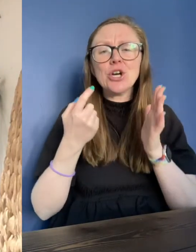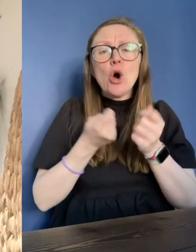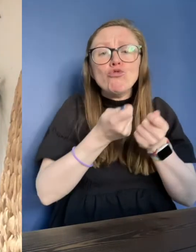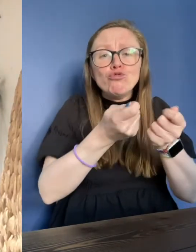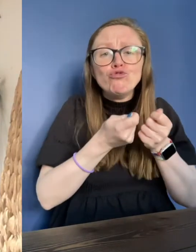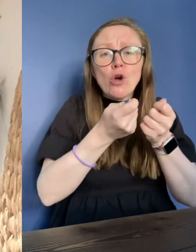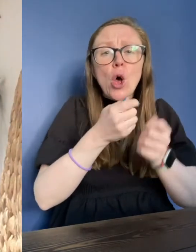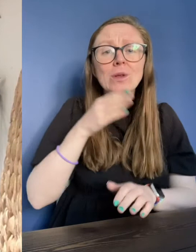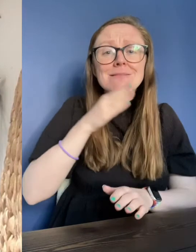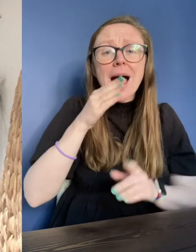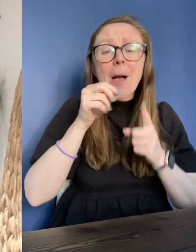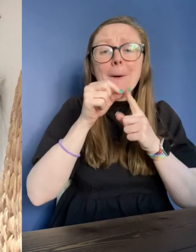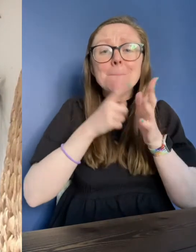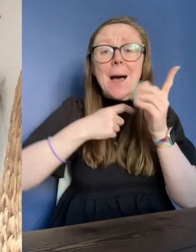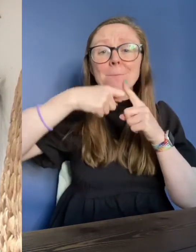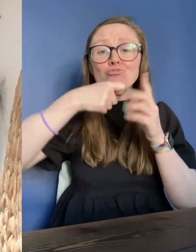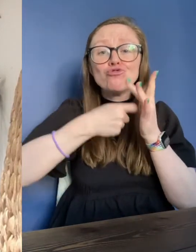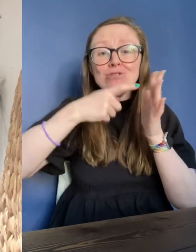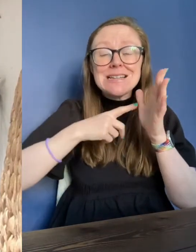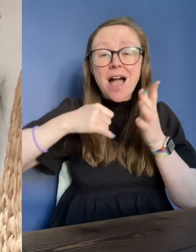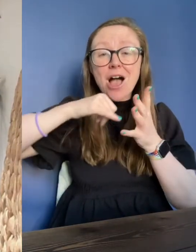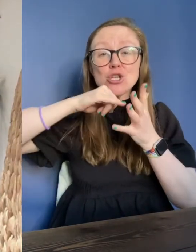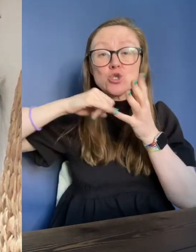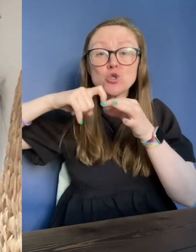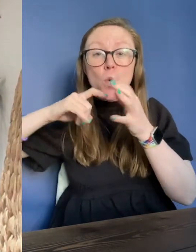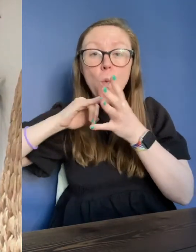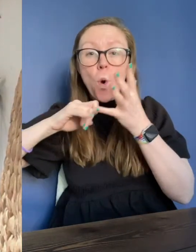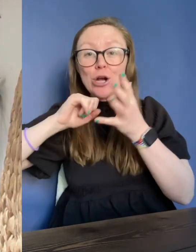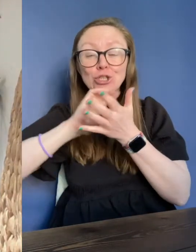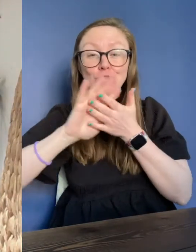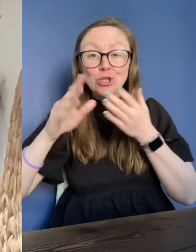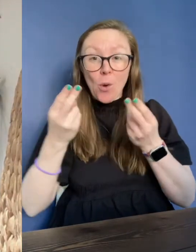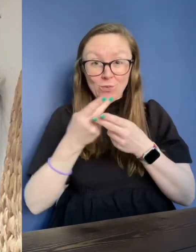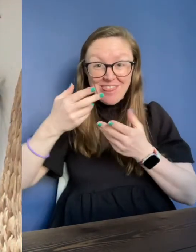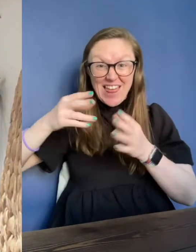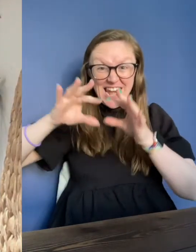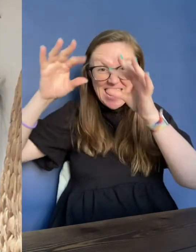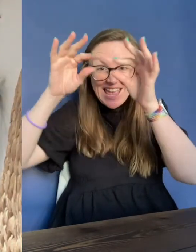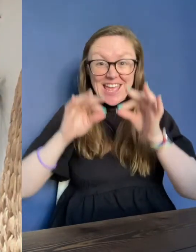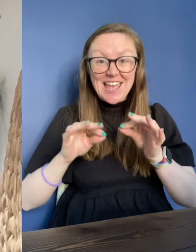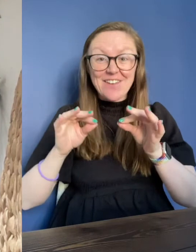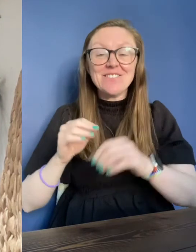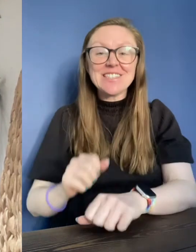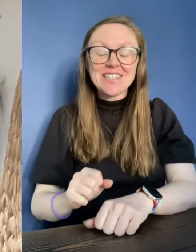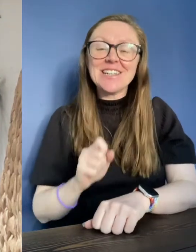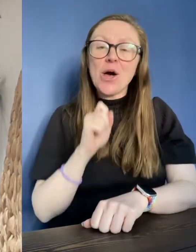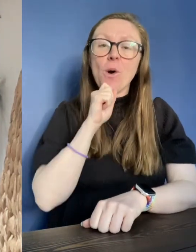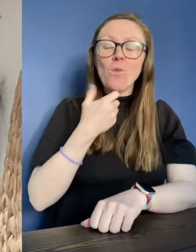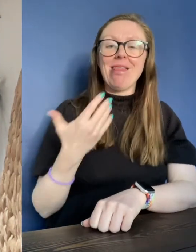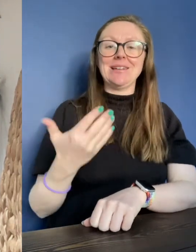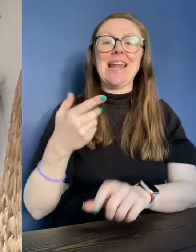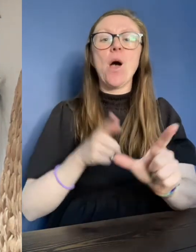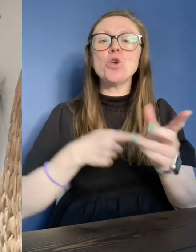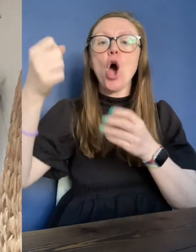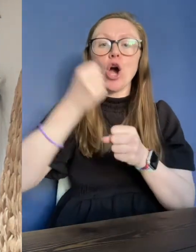garlic and smoked paprika squash with some leaves. Just gonna spoon over some